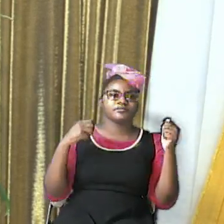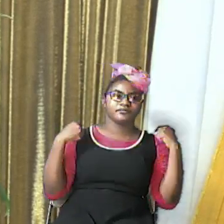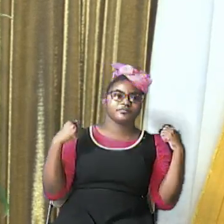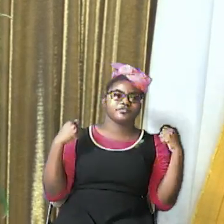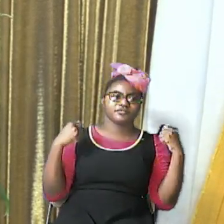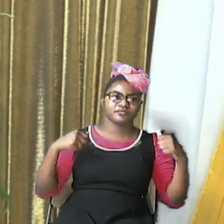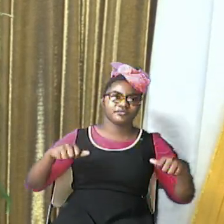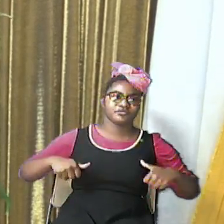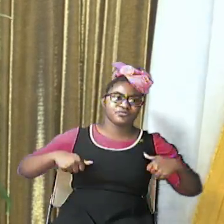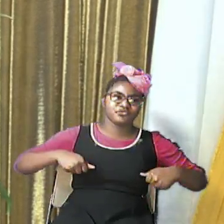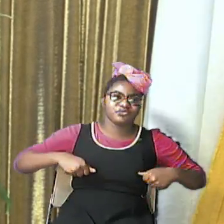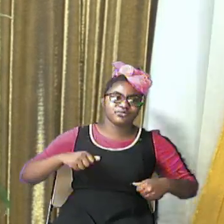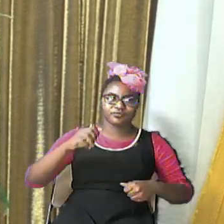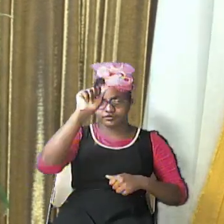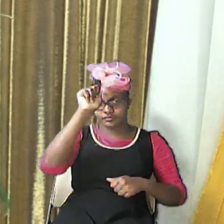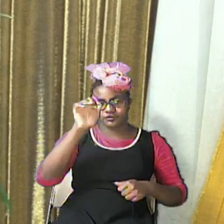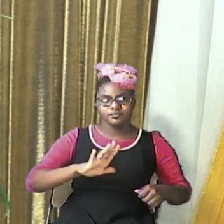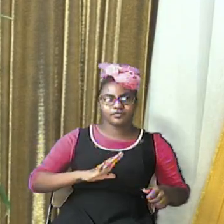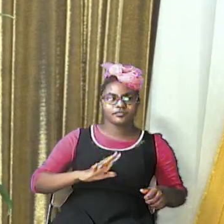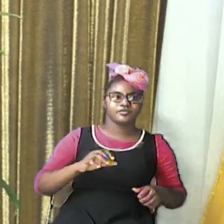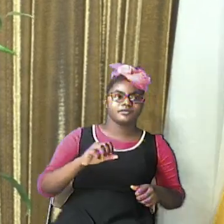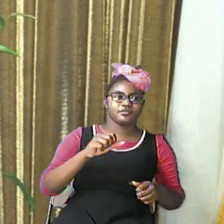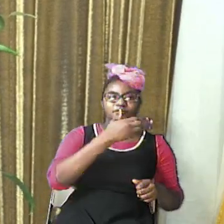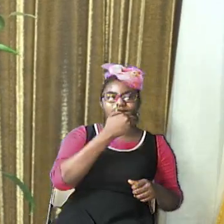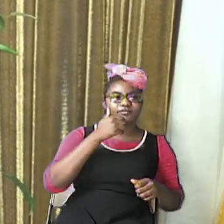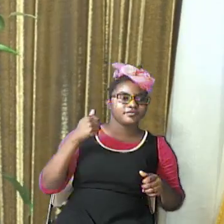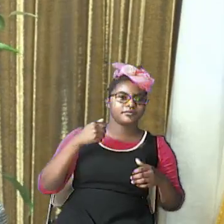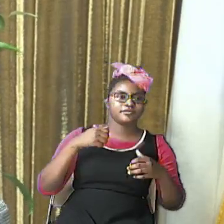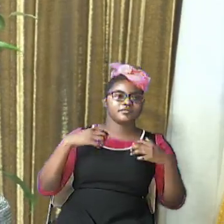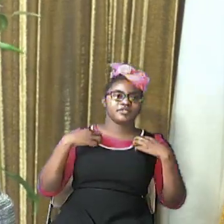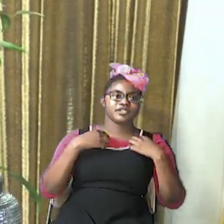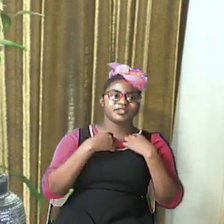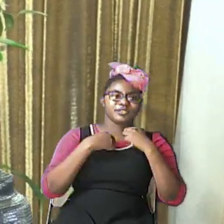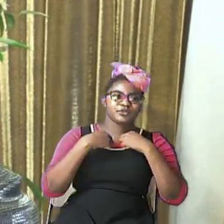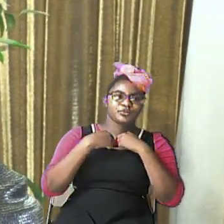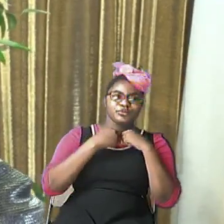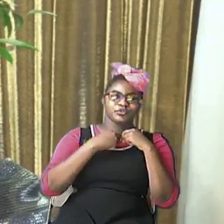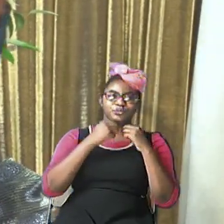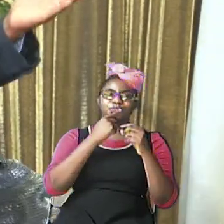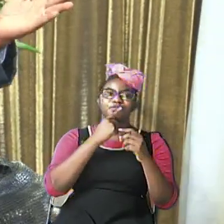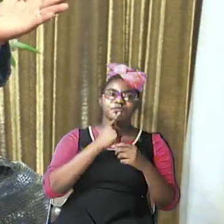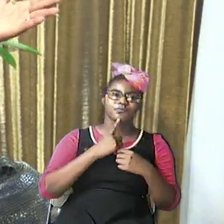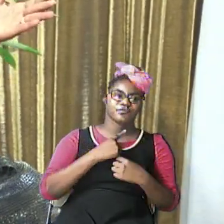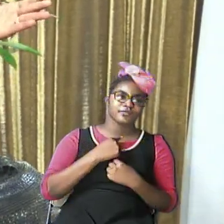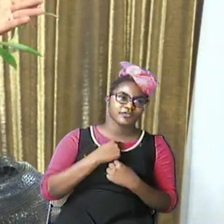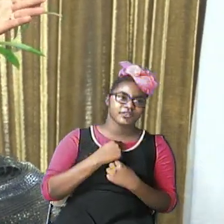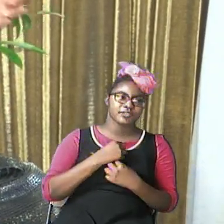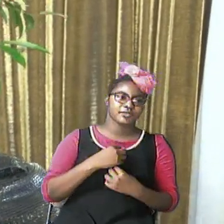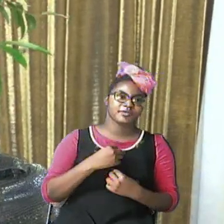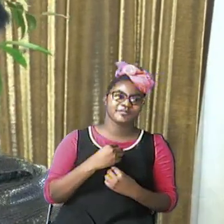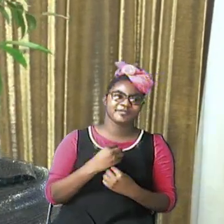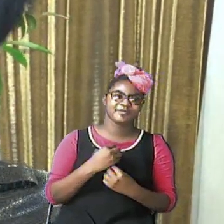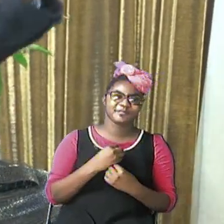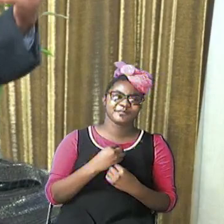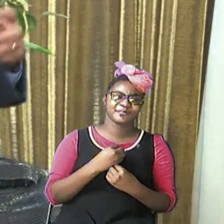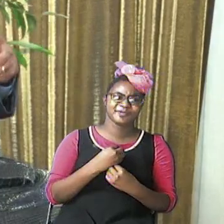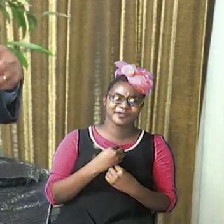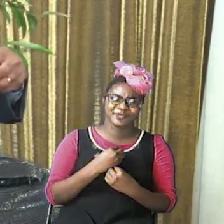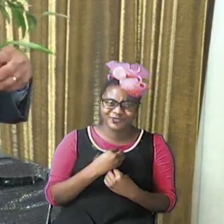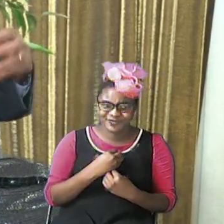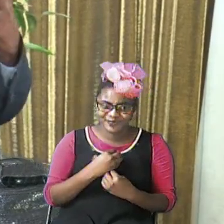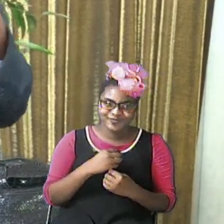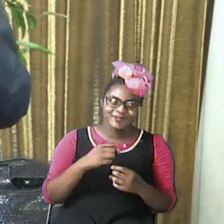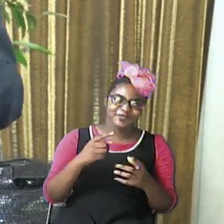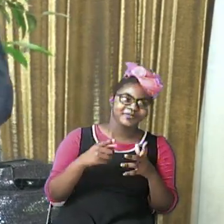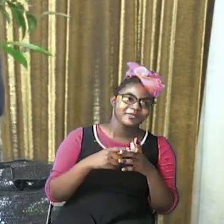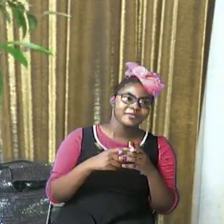black suit, and my red tie. And I was dressed up, and anything less, I'm a white shirt, and anything